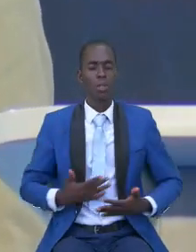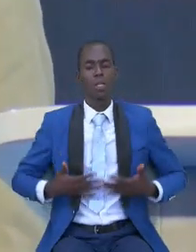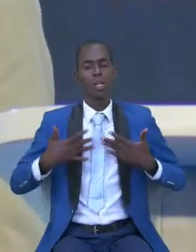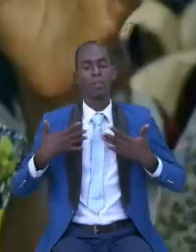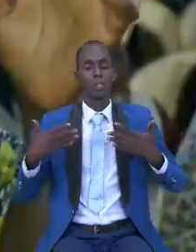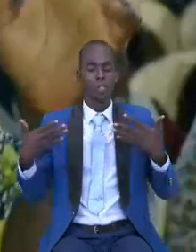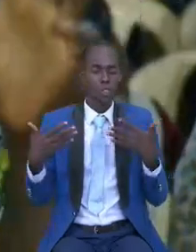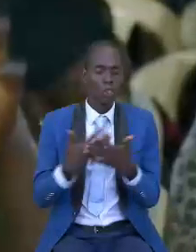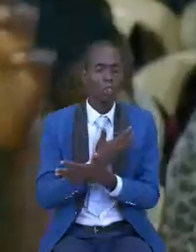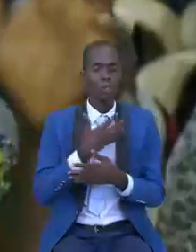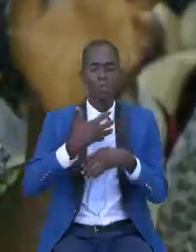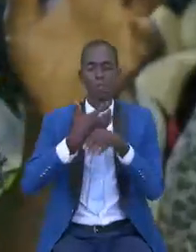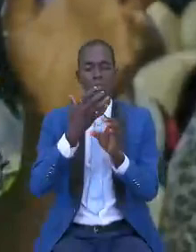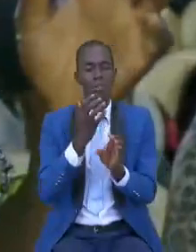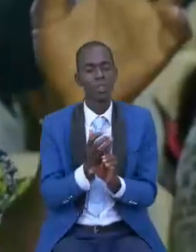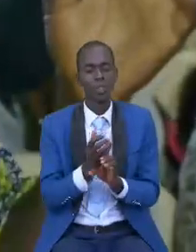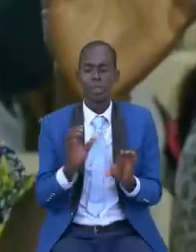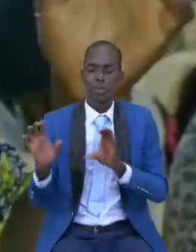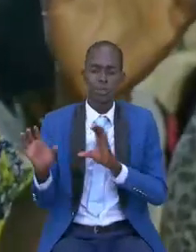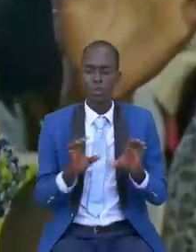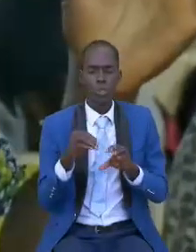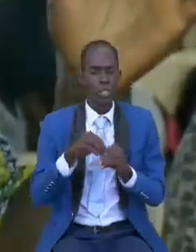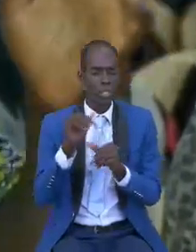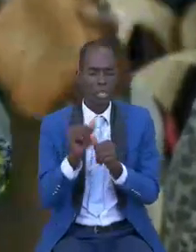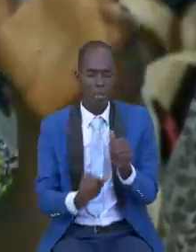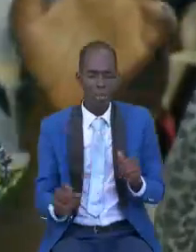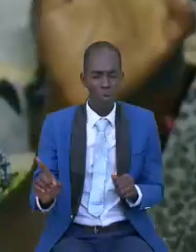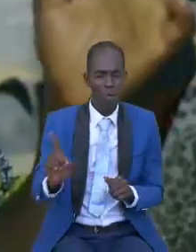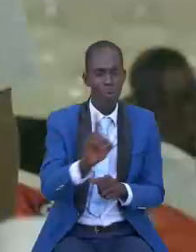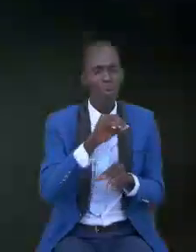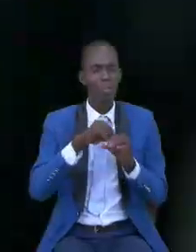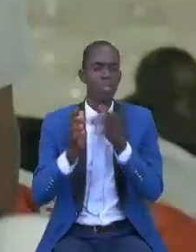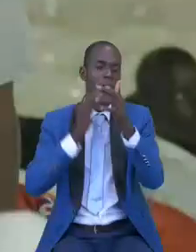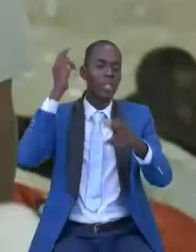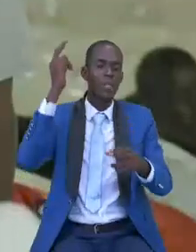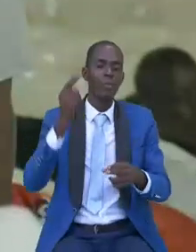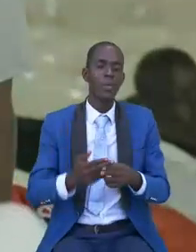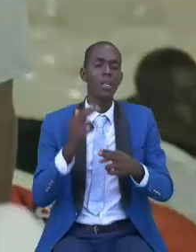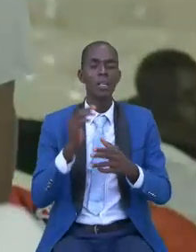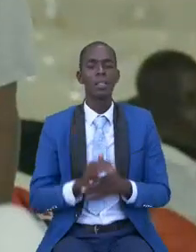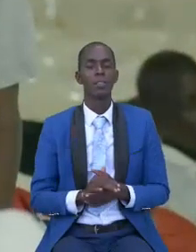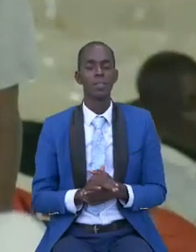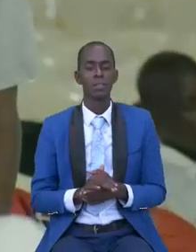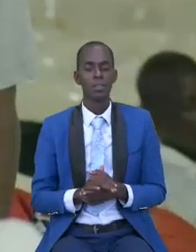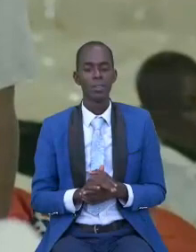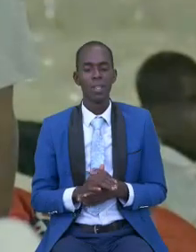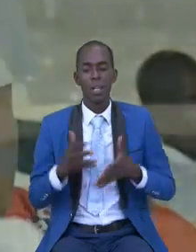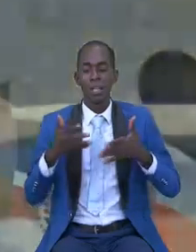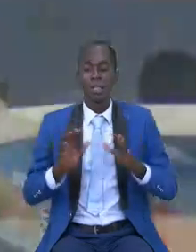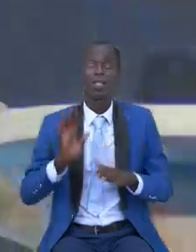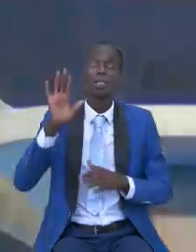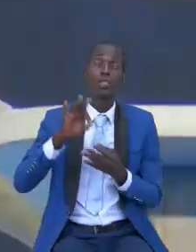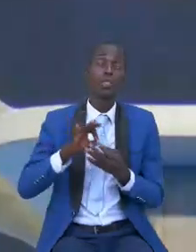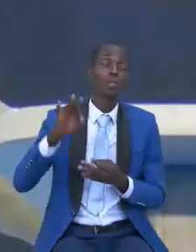new creation, doing everyone in Jesus' name. Let your spirit